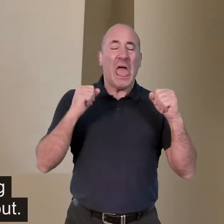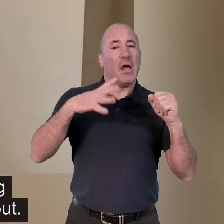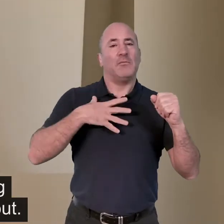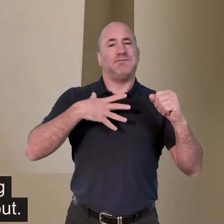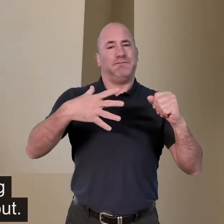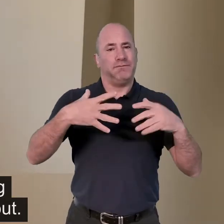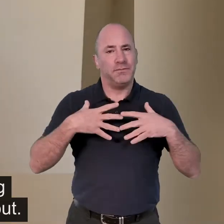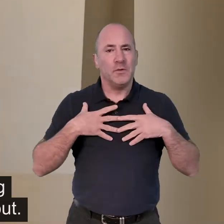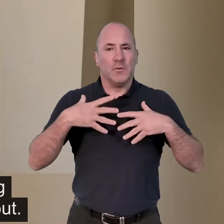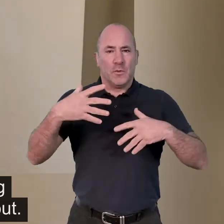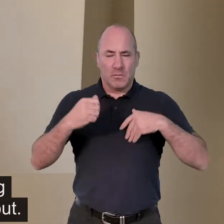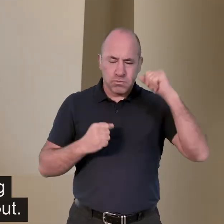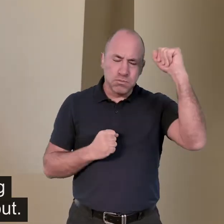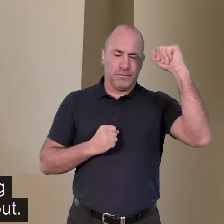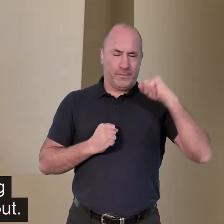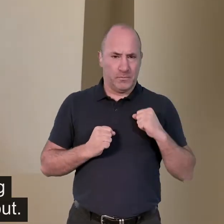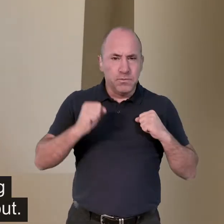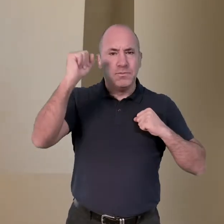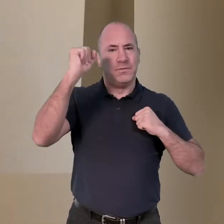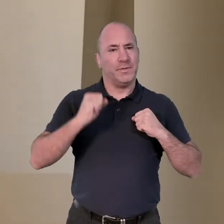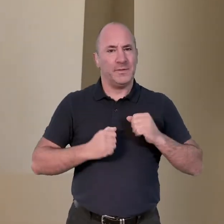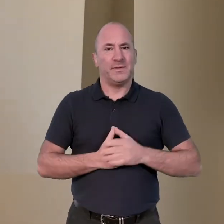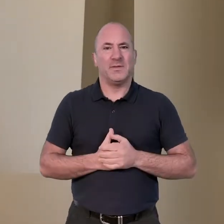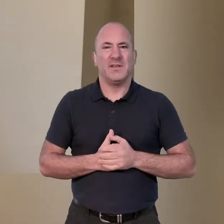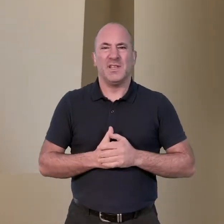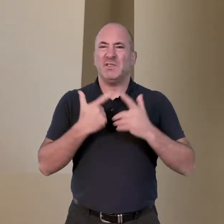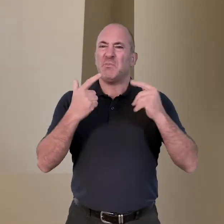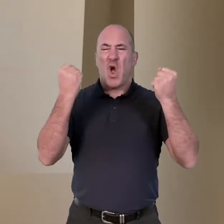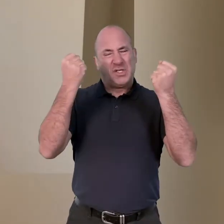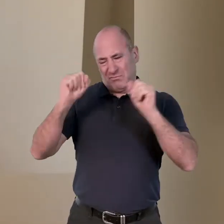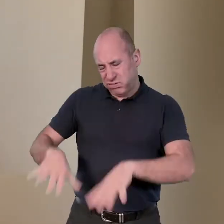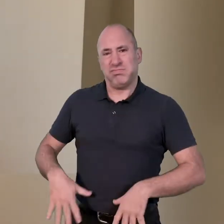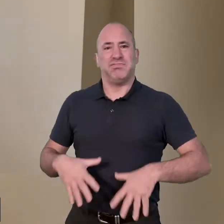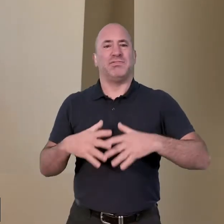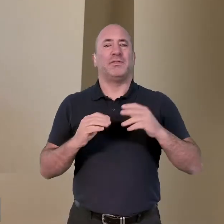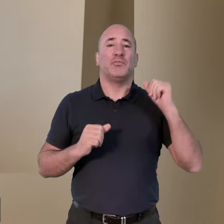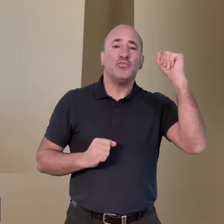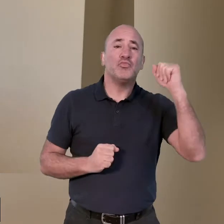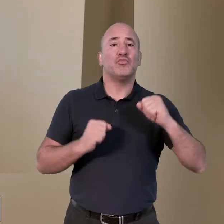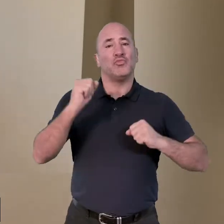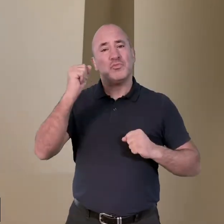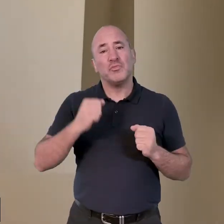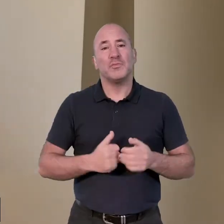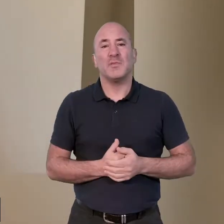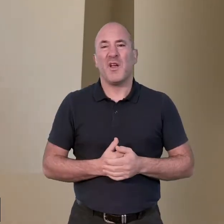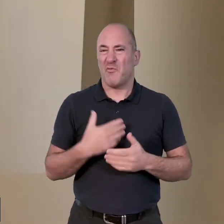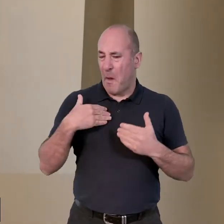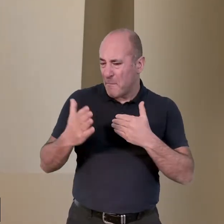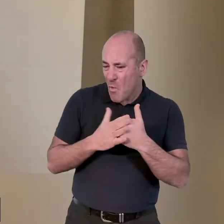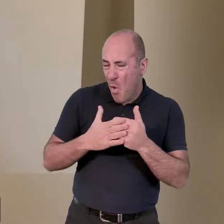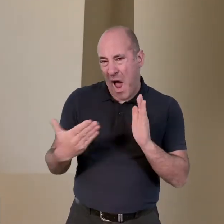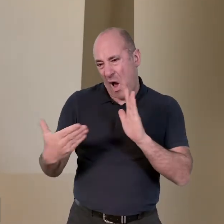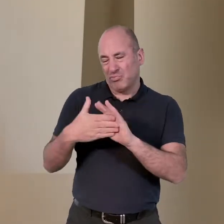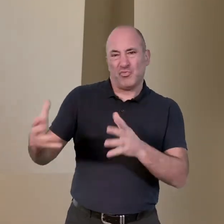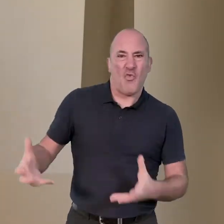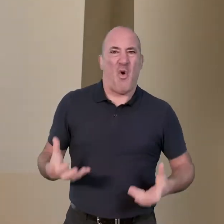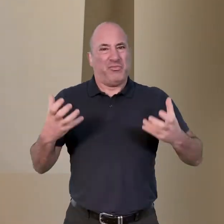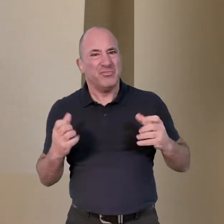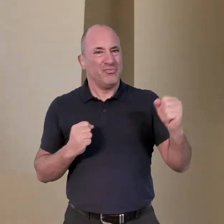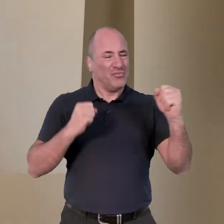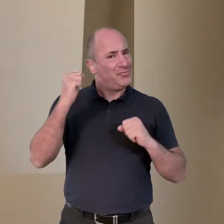Try and stabilise your breathing as we're going through the workout. If it's getting too much, pop the weights down. If you feel like you can do more, up the weights.